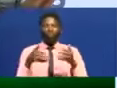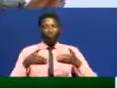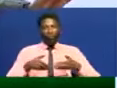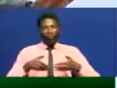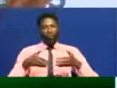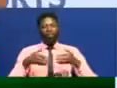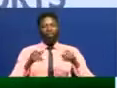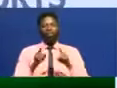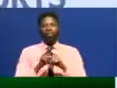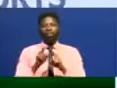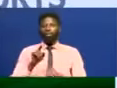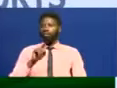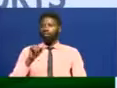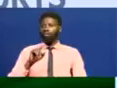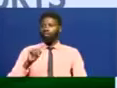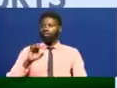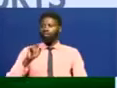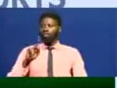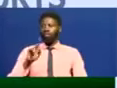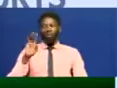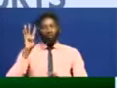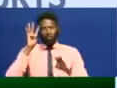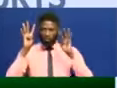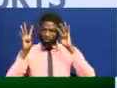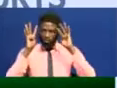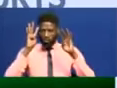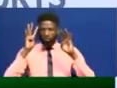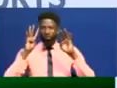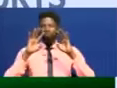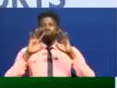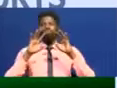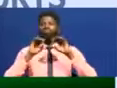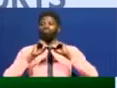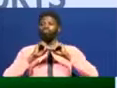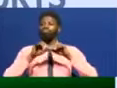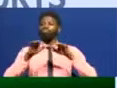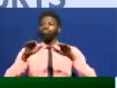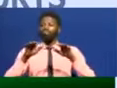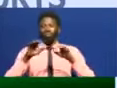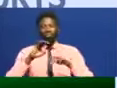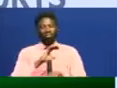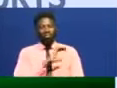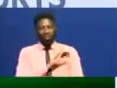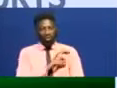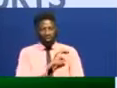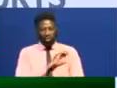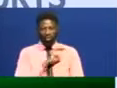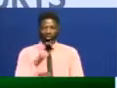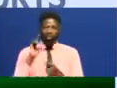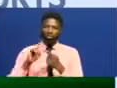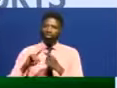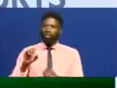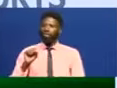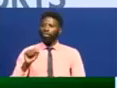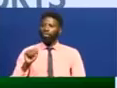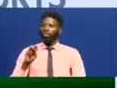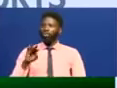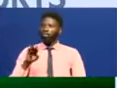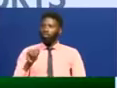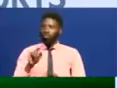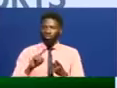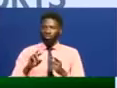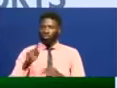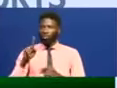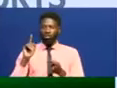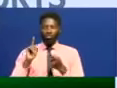Zach to share their innovations across the Commonwealth, from Canada to Samoa, from the UK